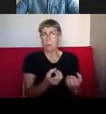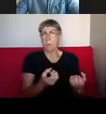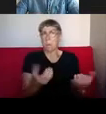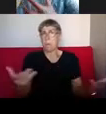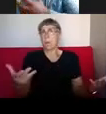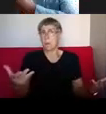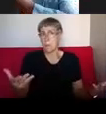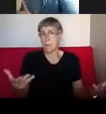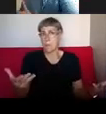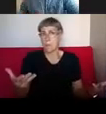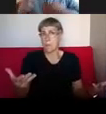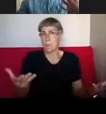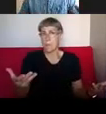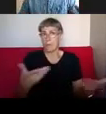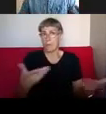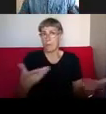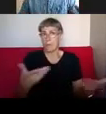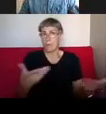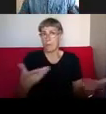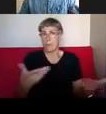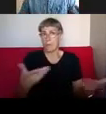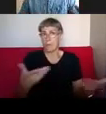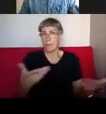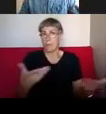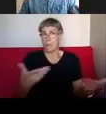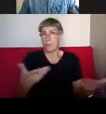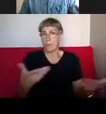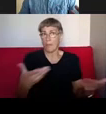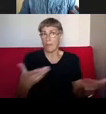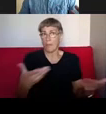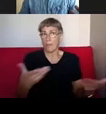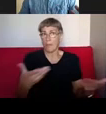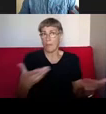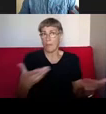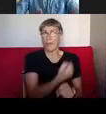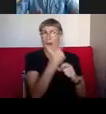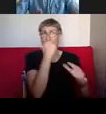to public authorities, to public administration that we know that are